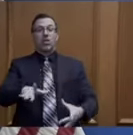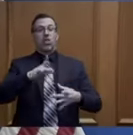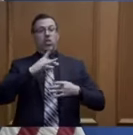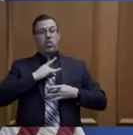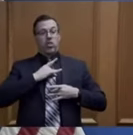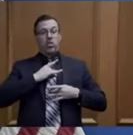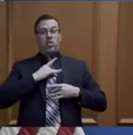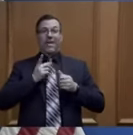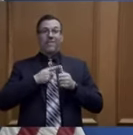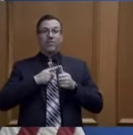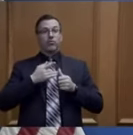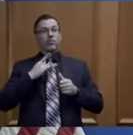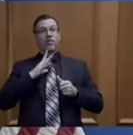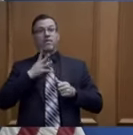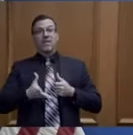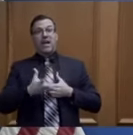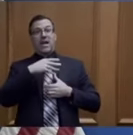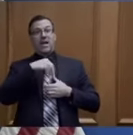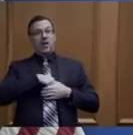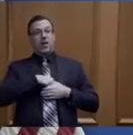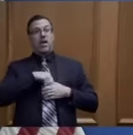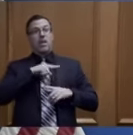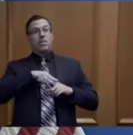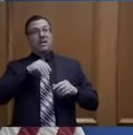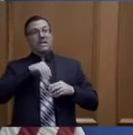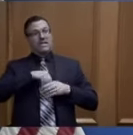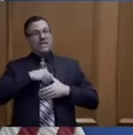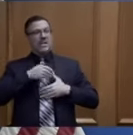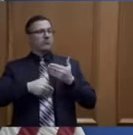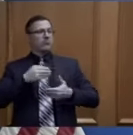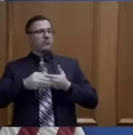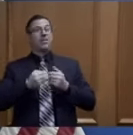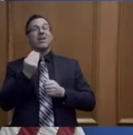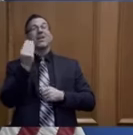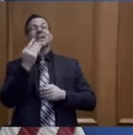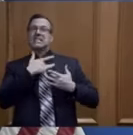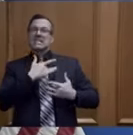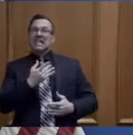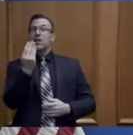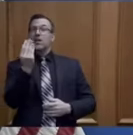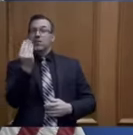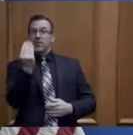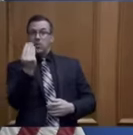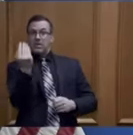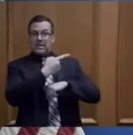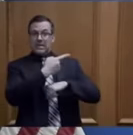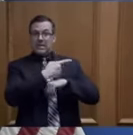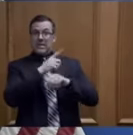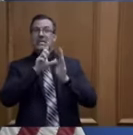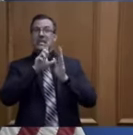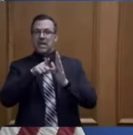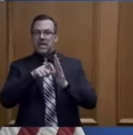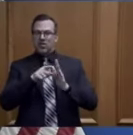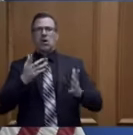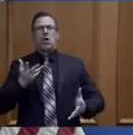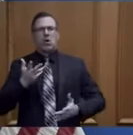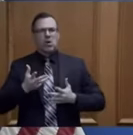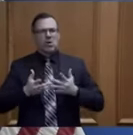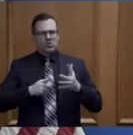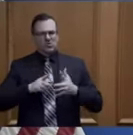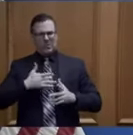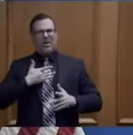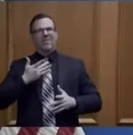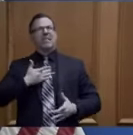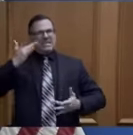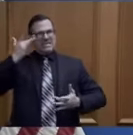For COVID-19, that is generally 14 days. We ask them how they're feeling every day and to report any symptoms they may